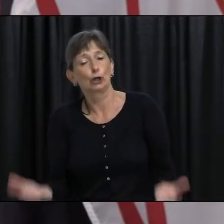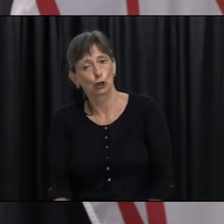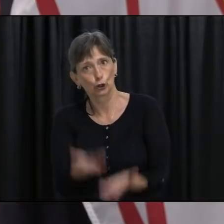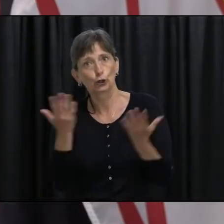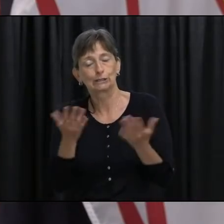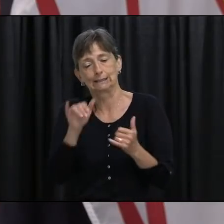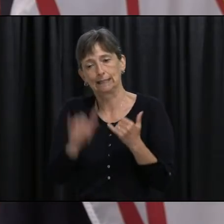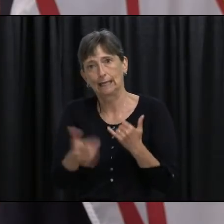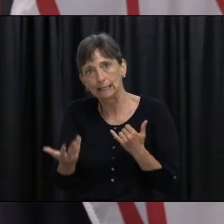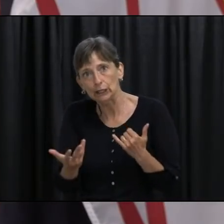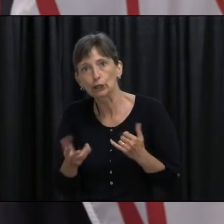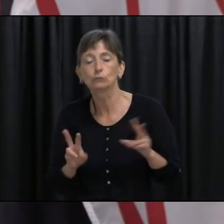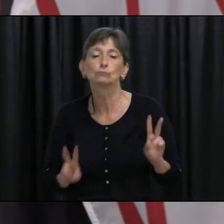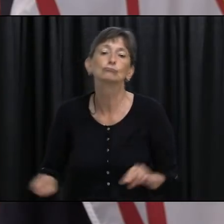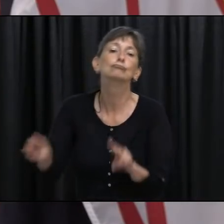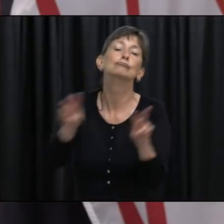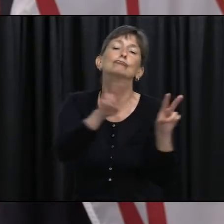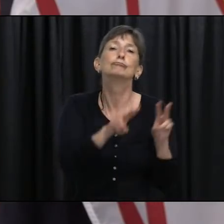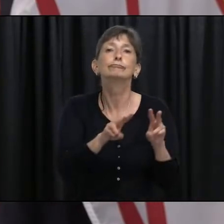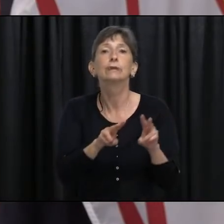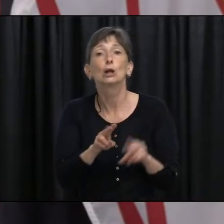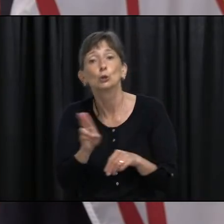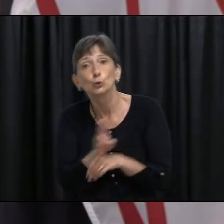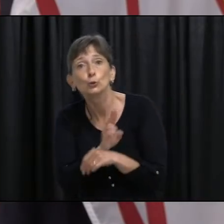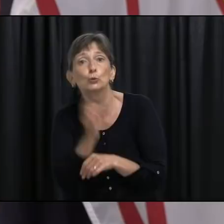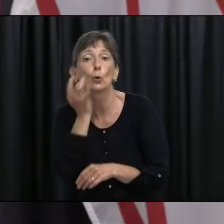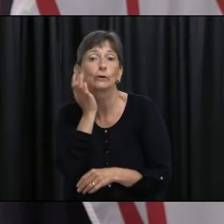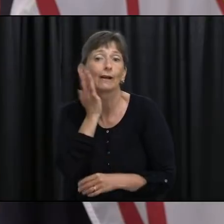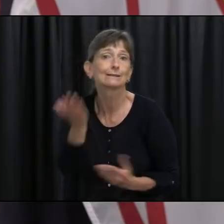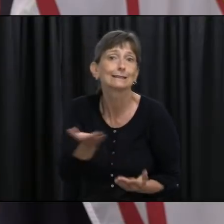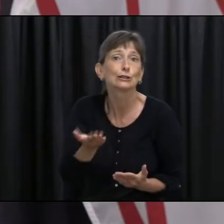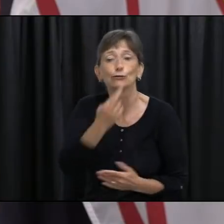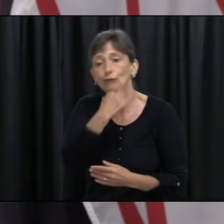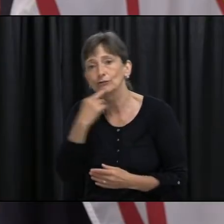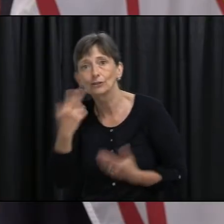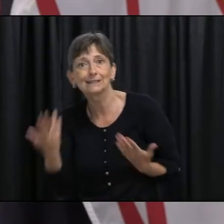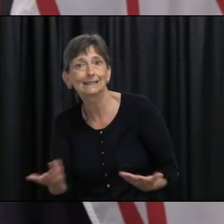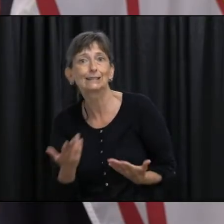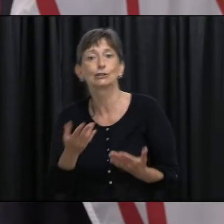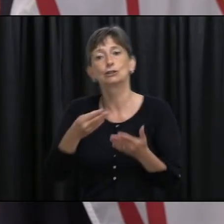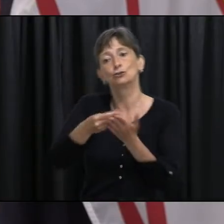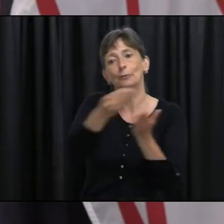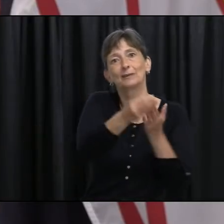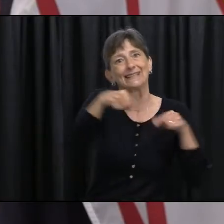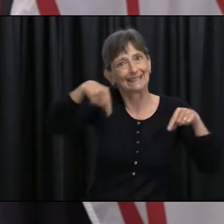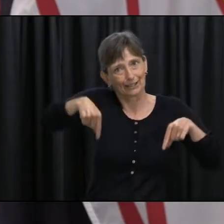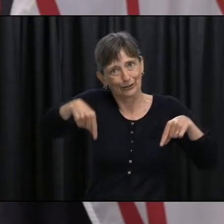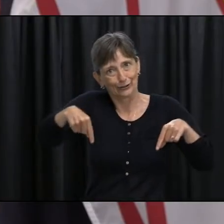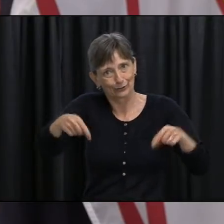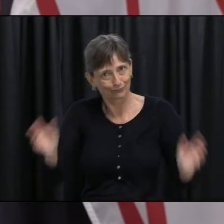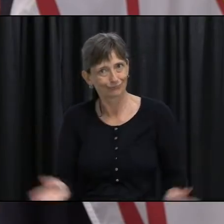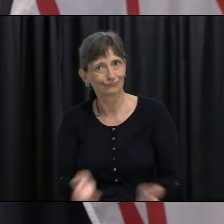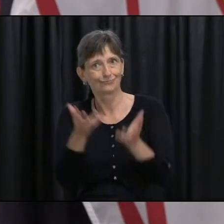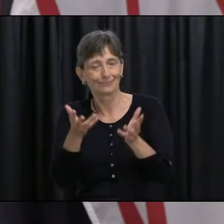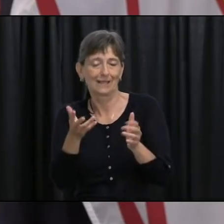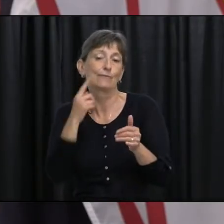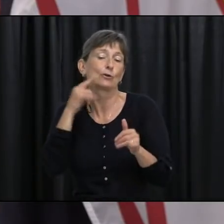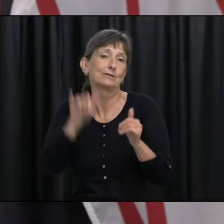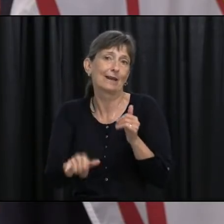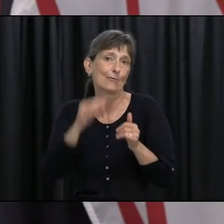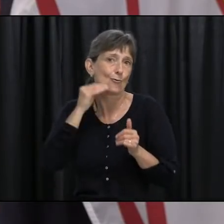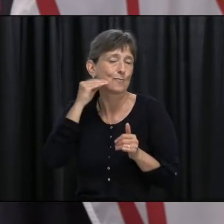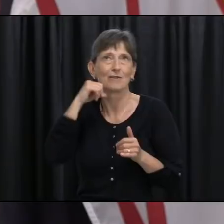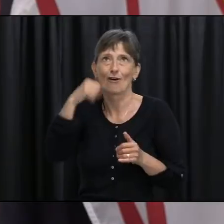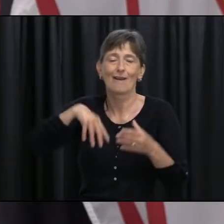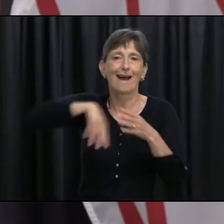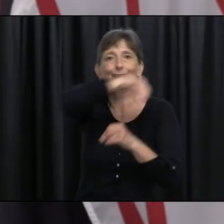stay in Newfoundland and Labrador for all the economic benefits that we see attached to Newfoundlanders and Labradorians staying home here and